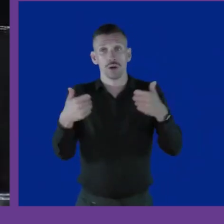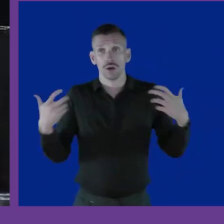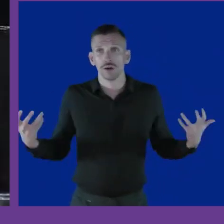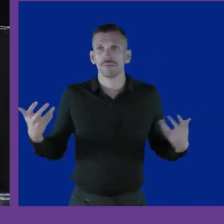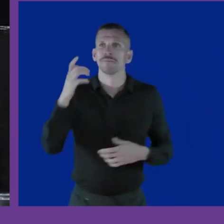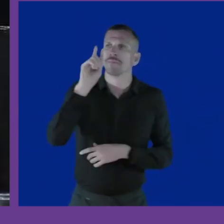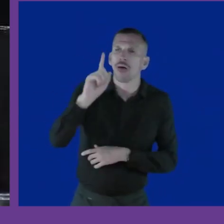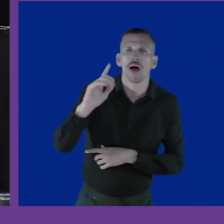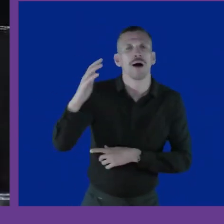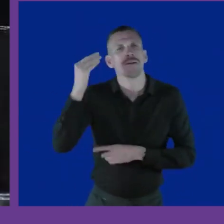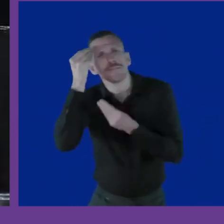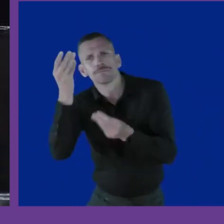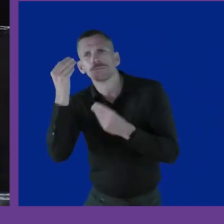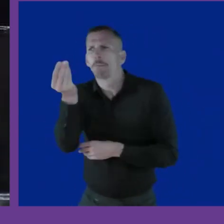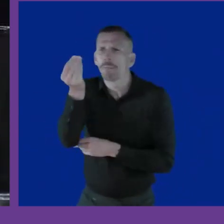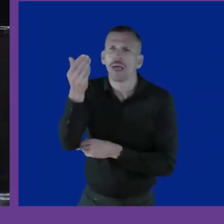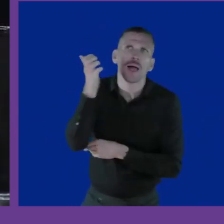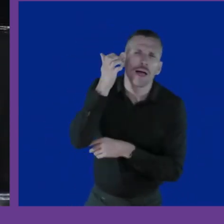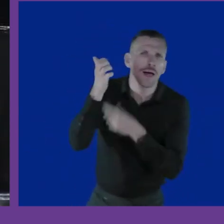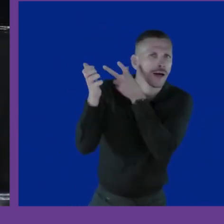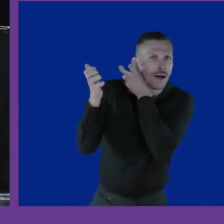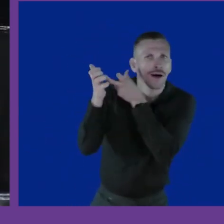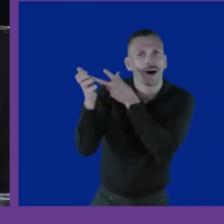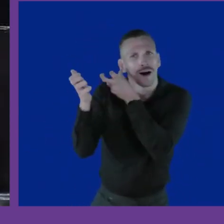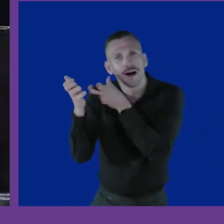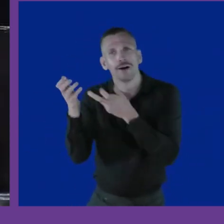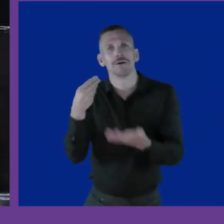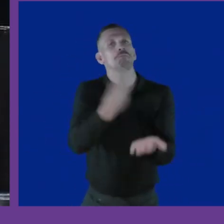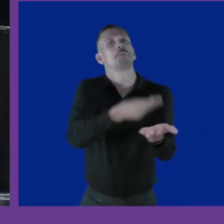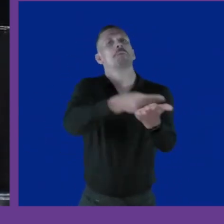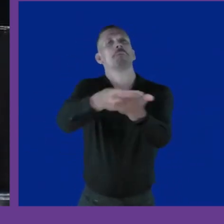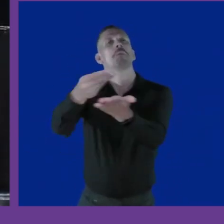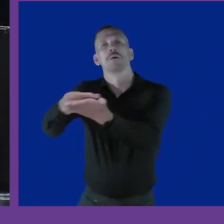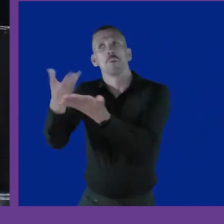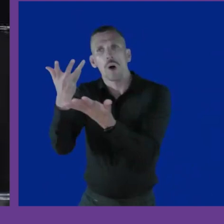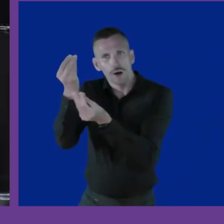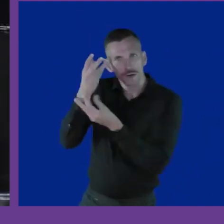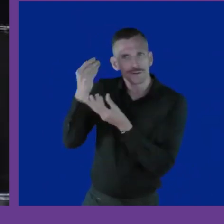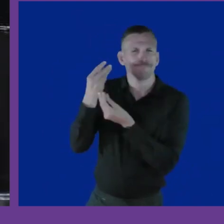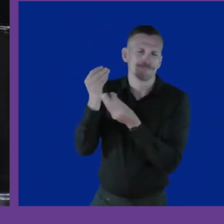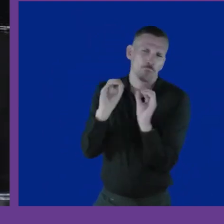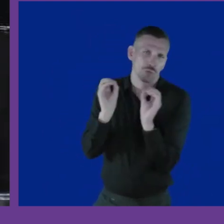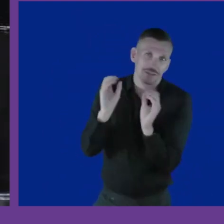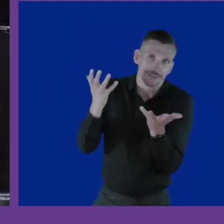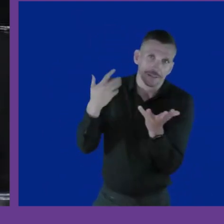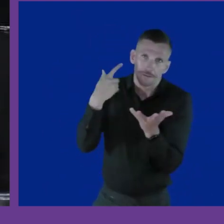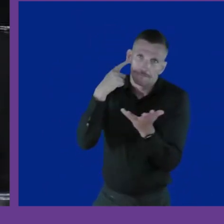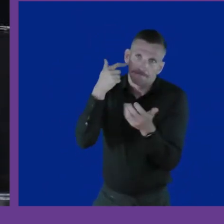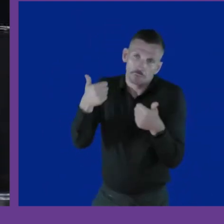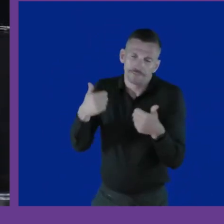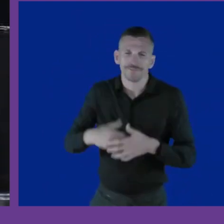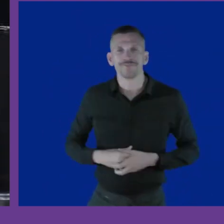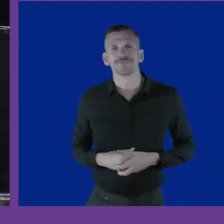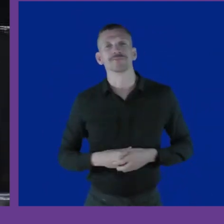tips, etc., and then completing the payment. What I think is another, and I'm adding